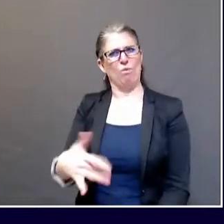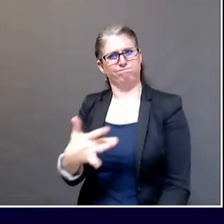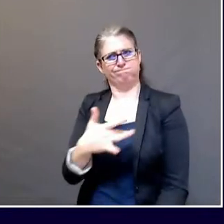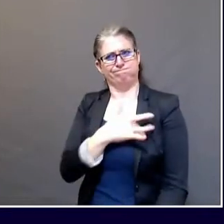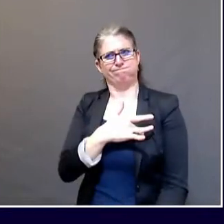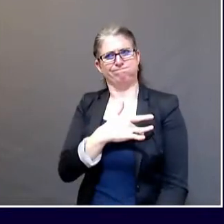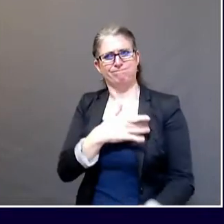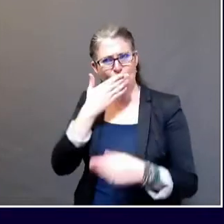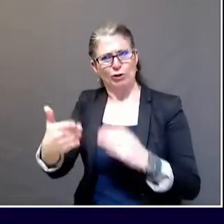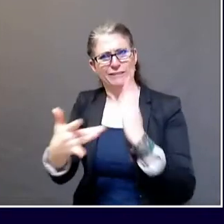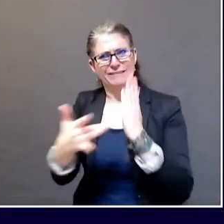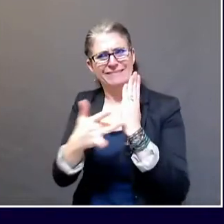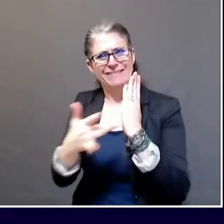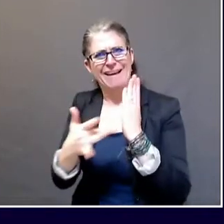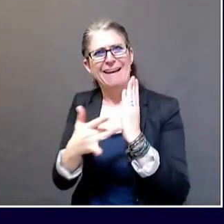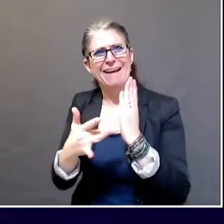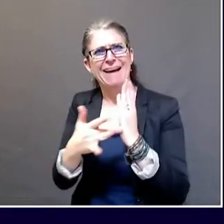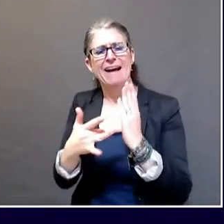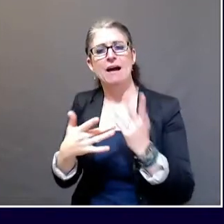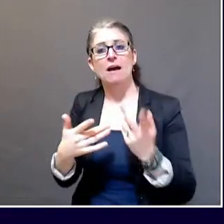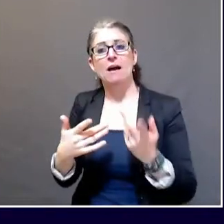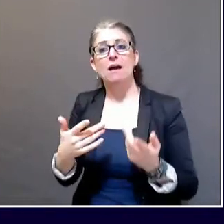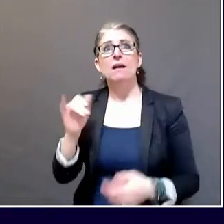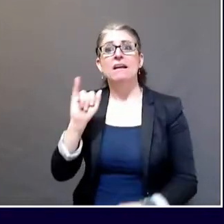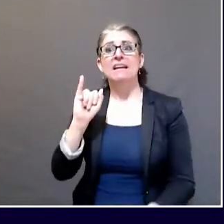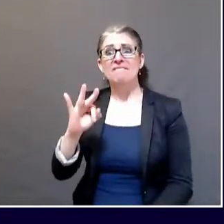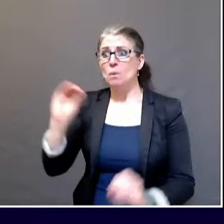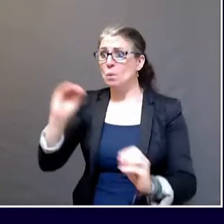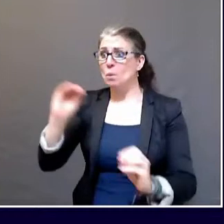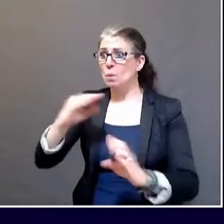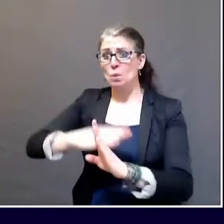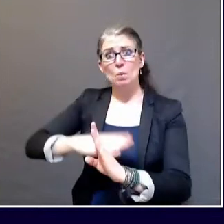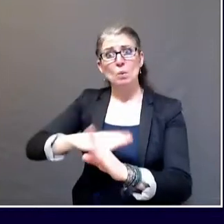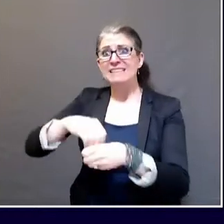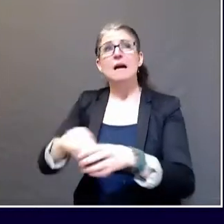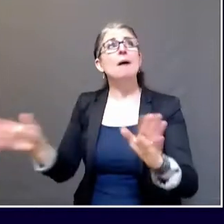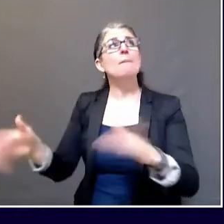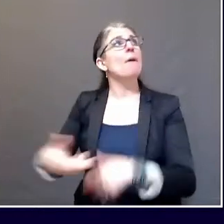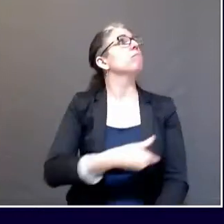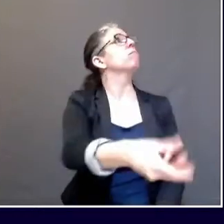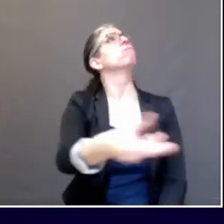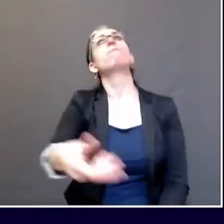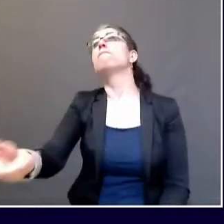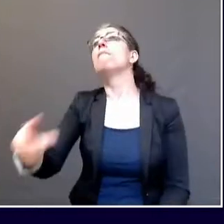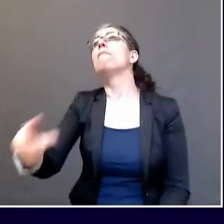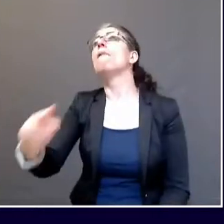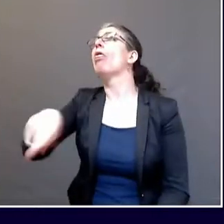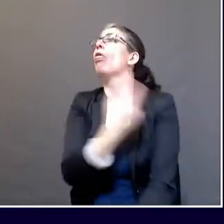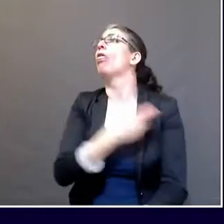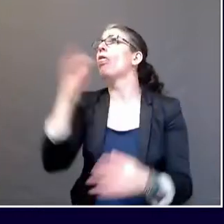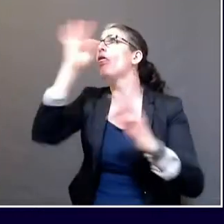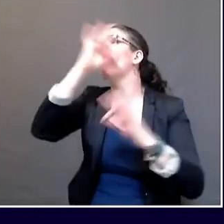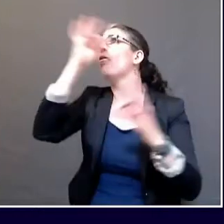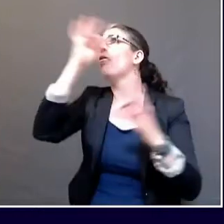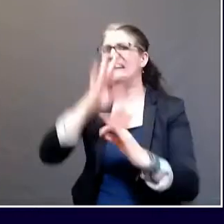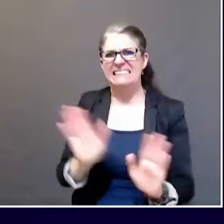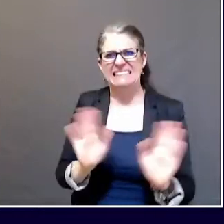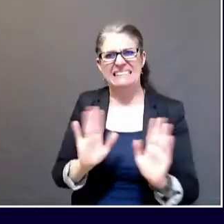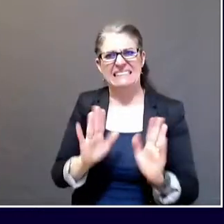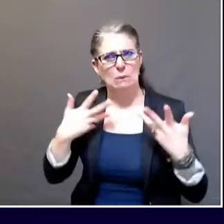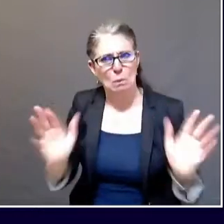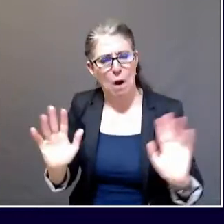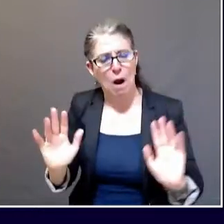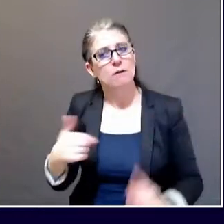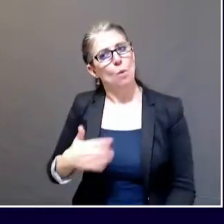of vaccine from the site of manufacturer to someone's arm here in Maine, the shipping, handling, and